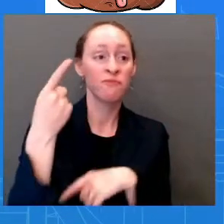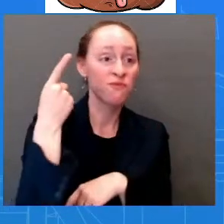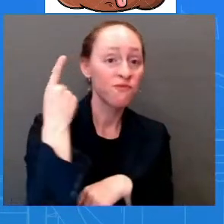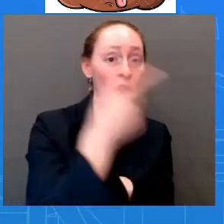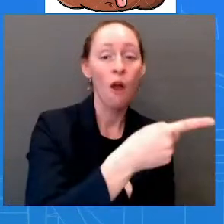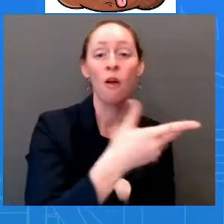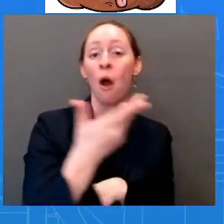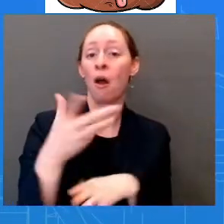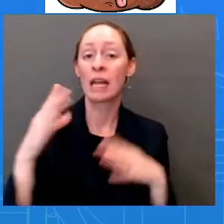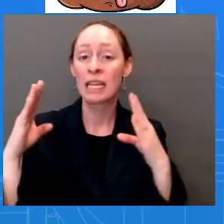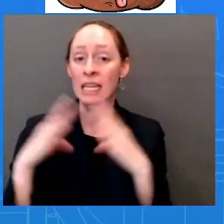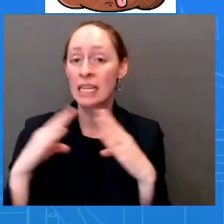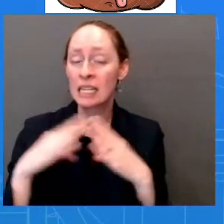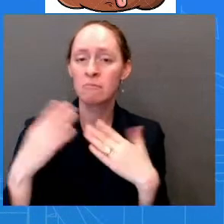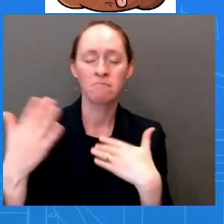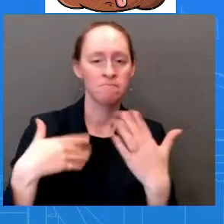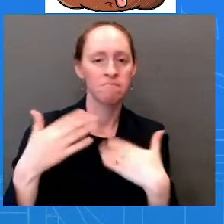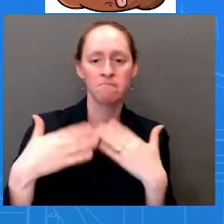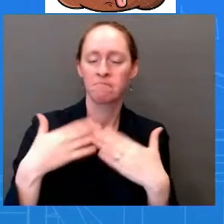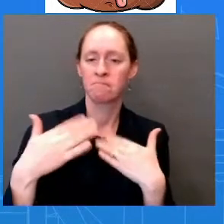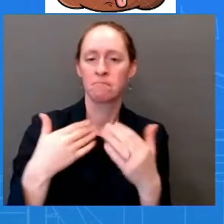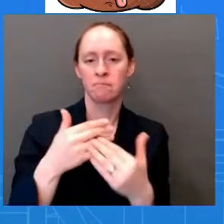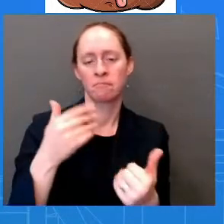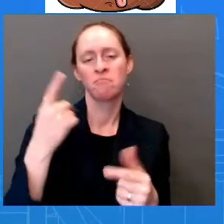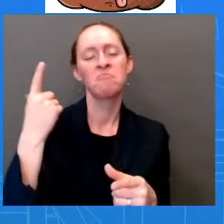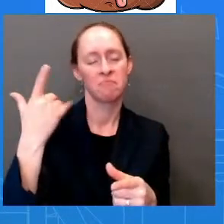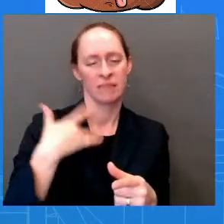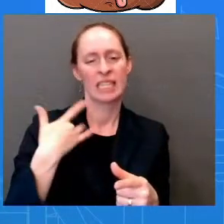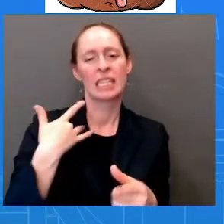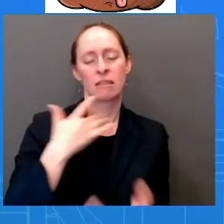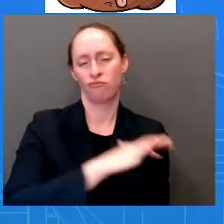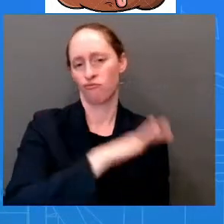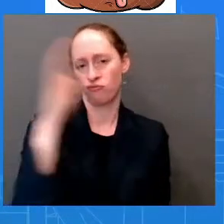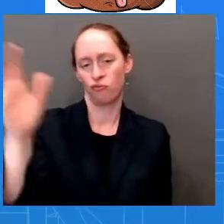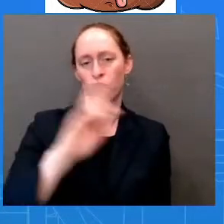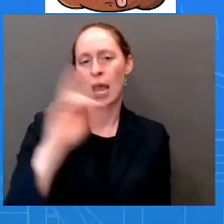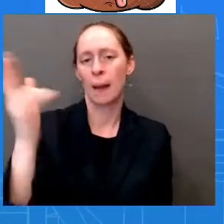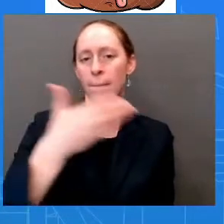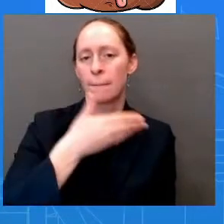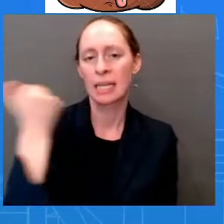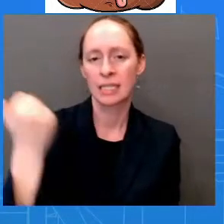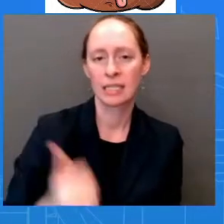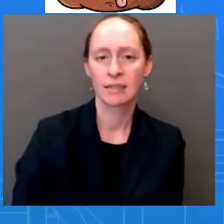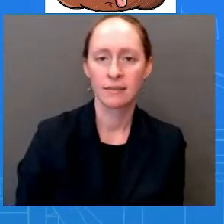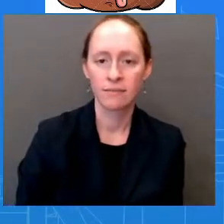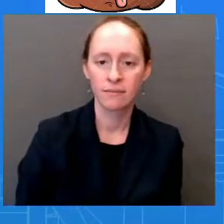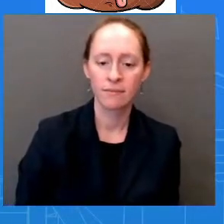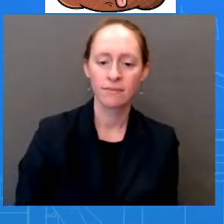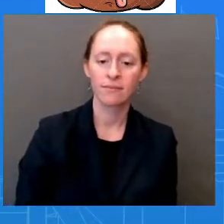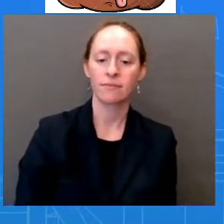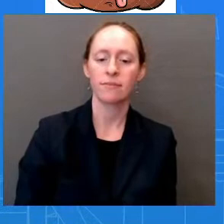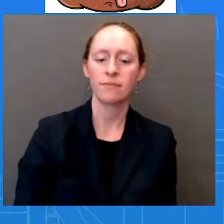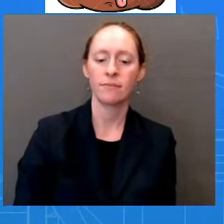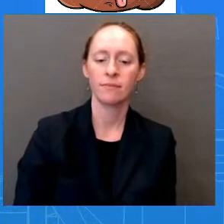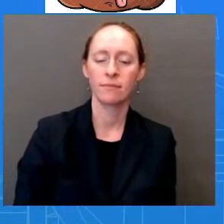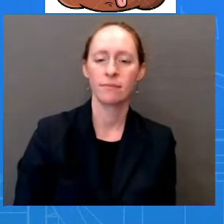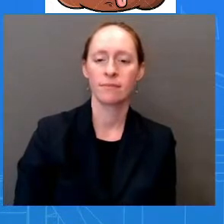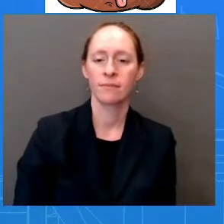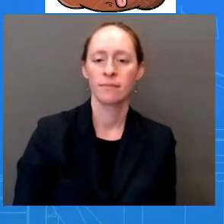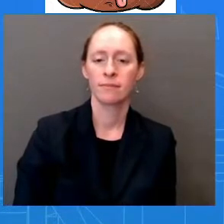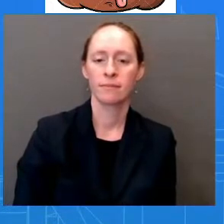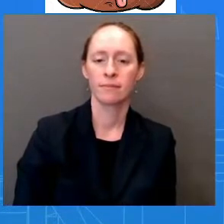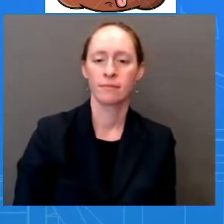sure. But rural Americans can't go get ID. Remember, it's racist. So are you sure you're going to be able to reach those guys out there? Do you have